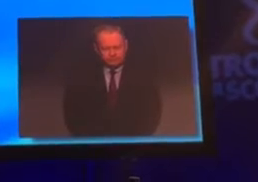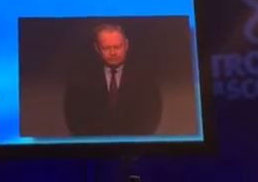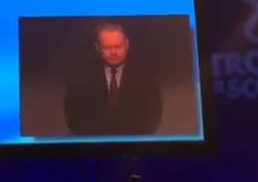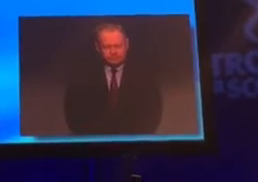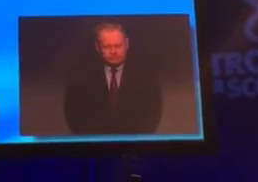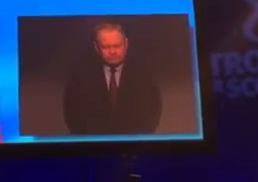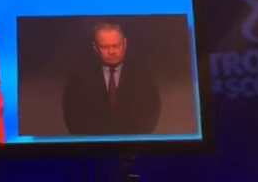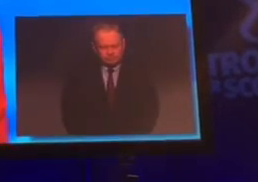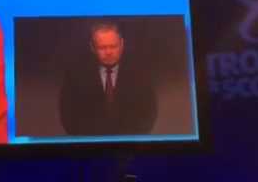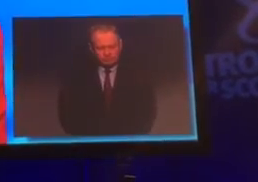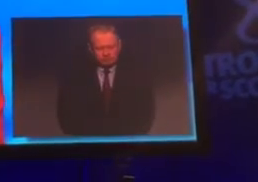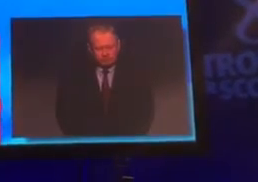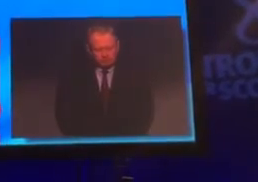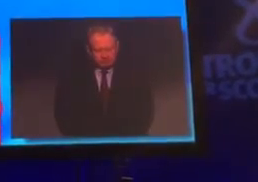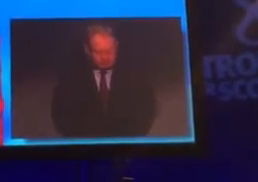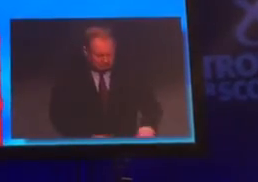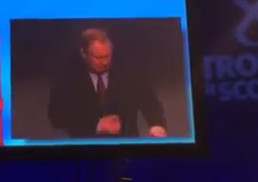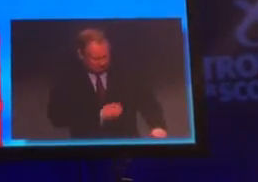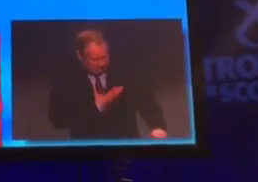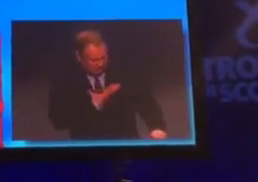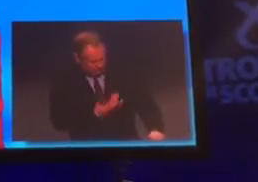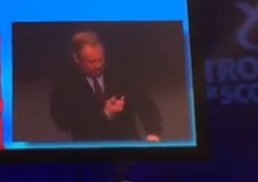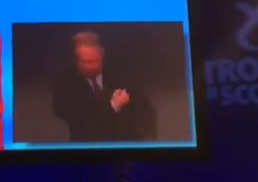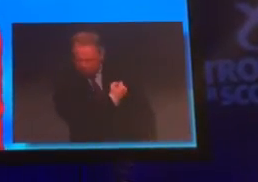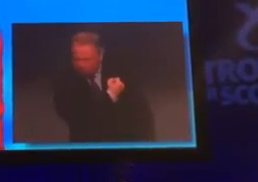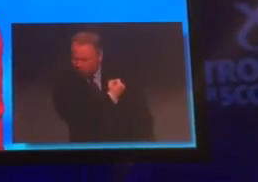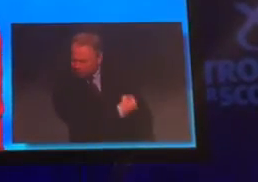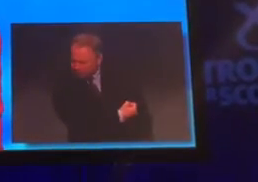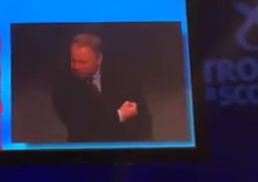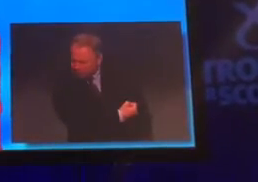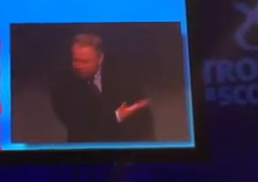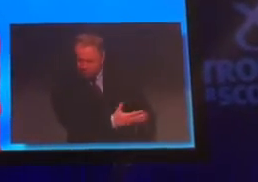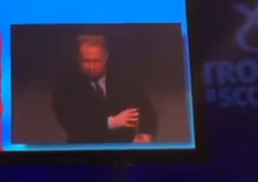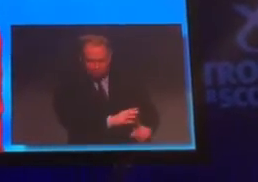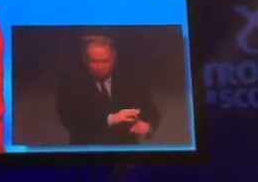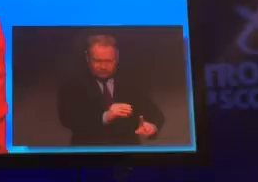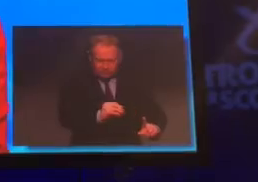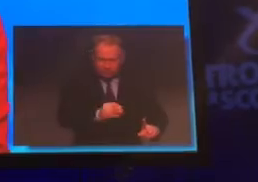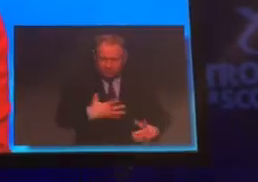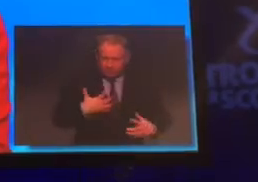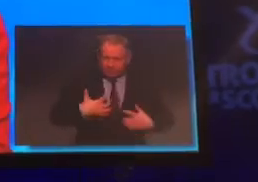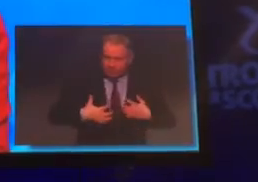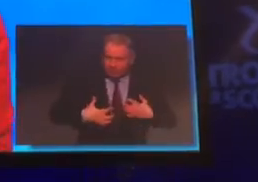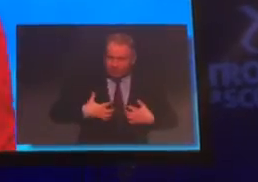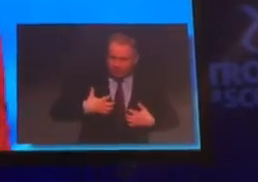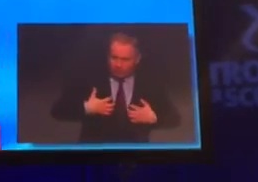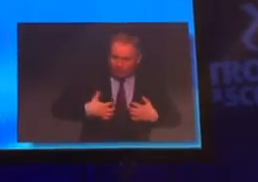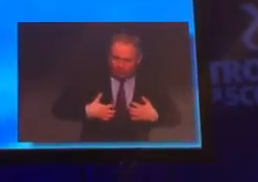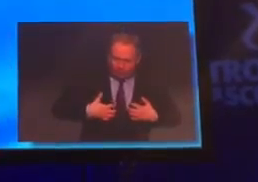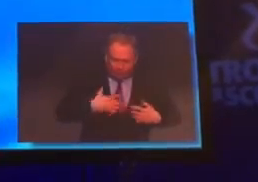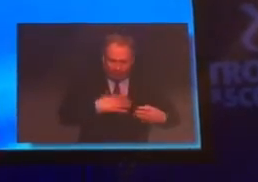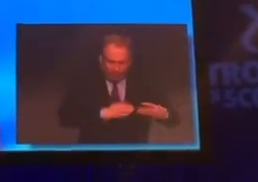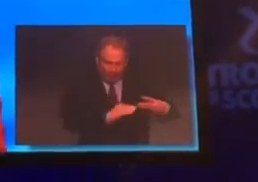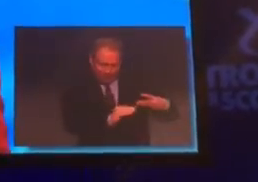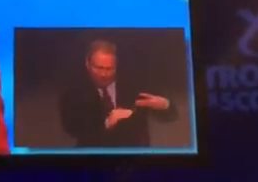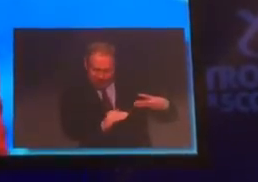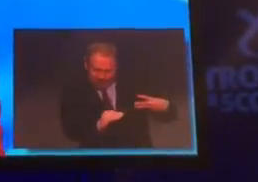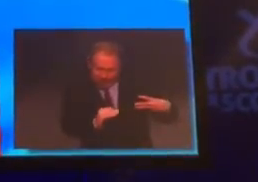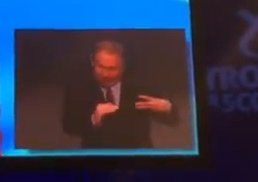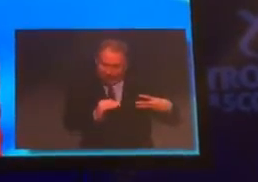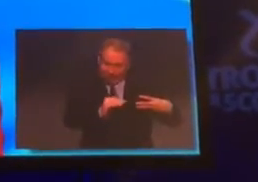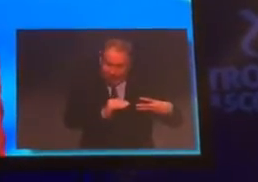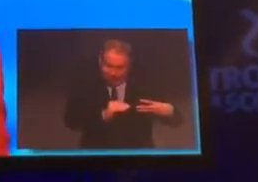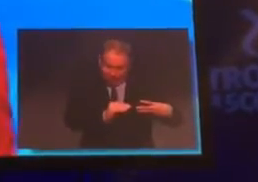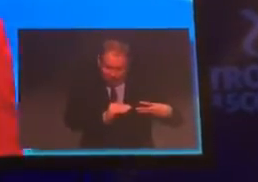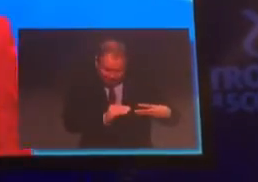Indeed, Labour's position is now so weakened that the Tories have been tempted to make bold, some might say